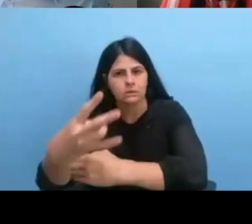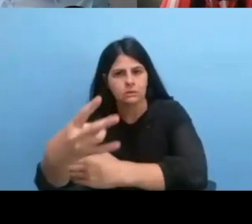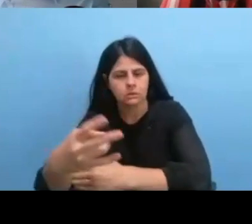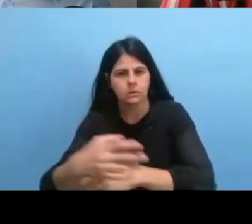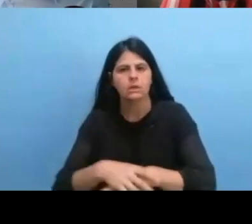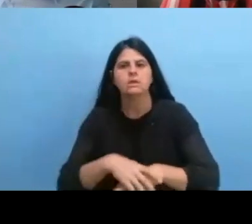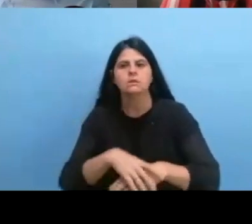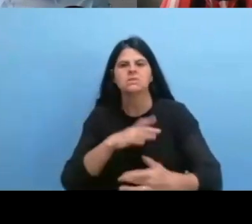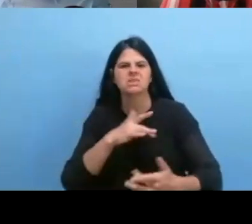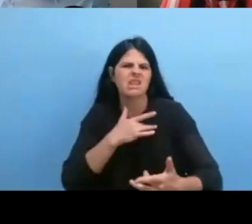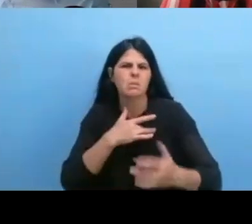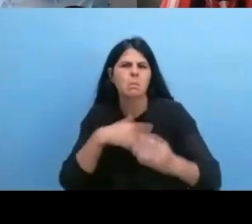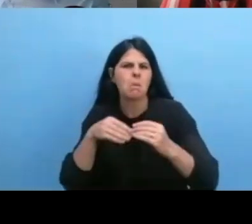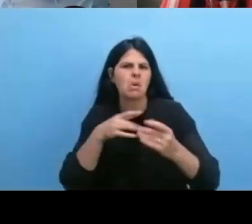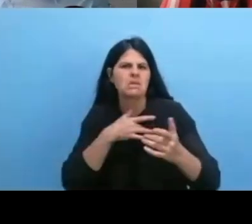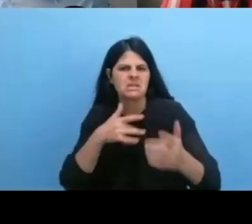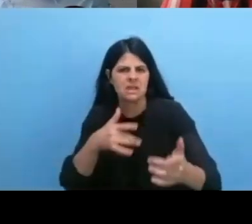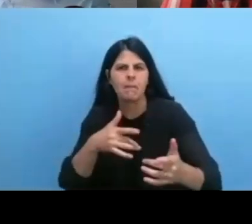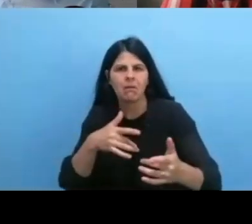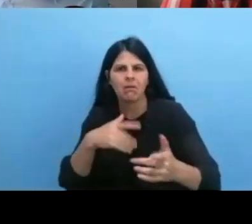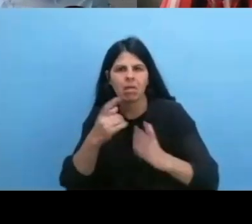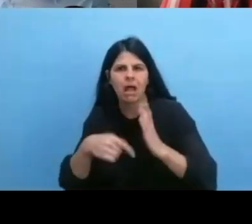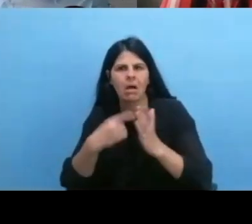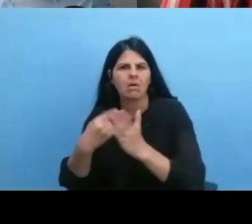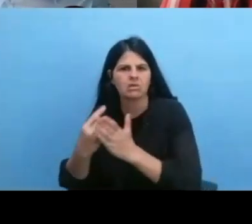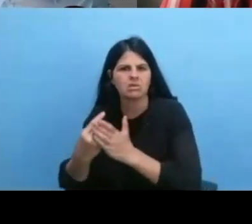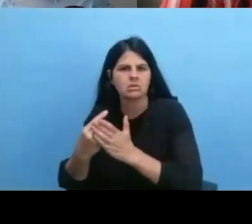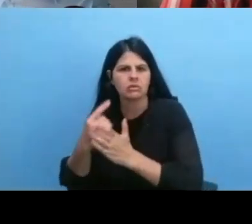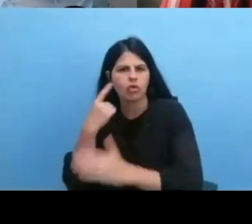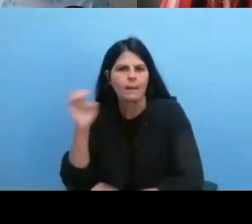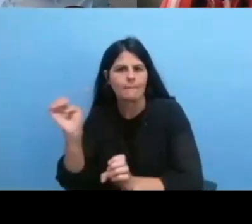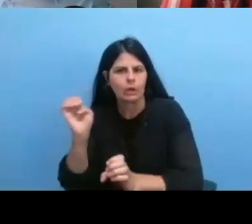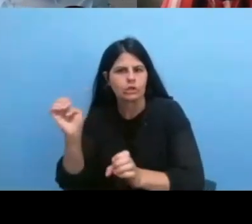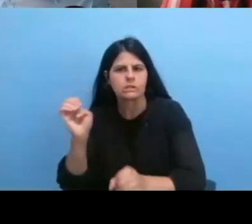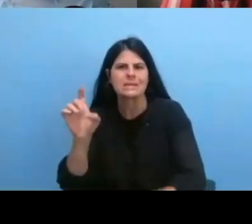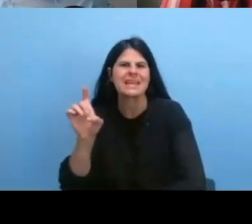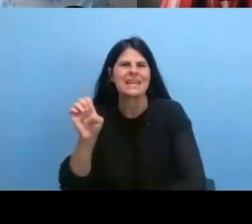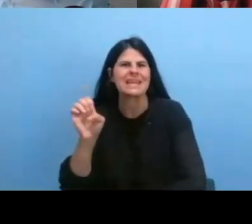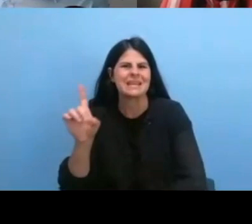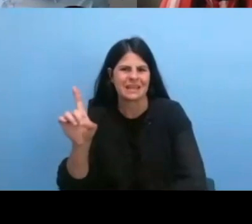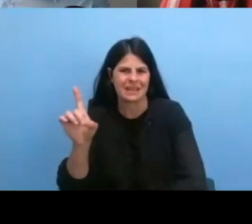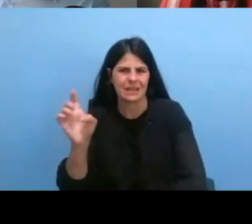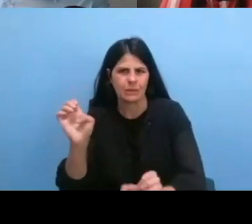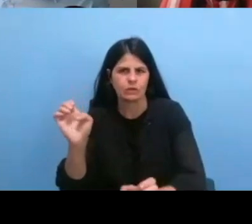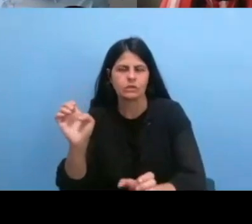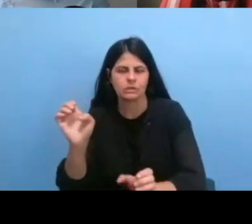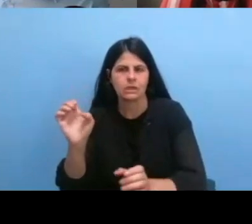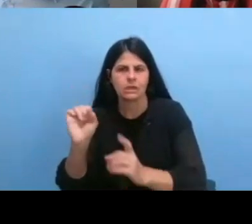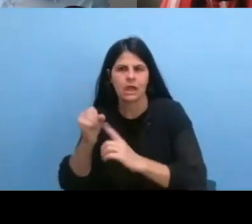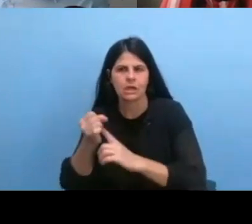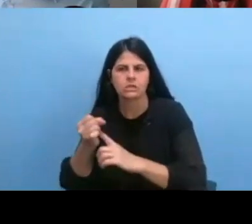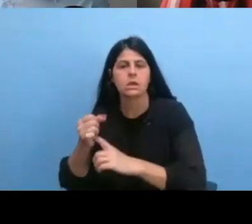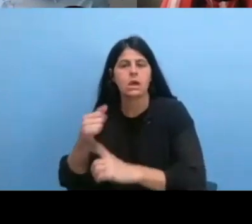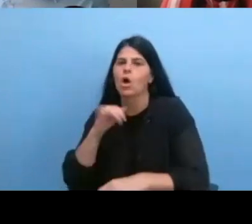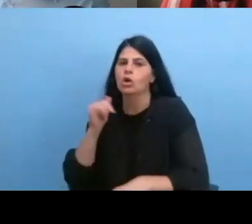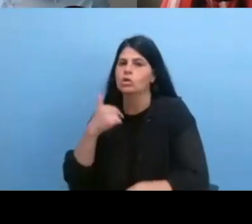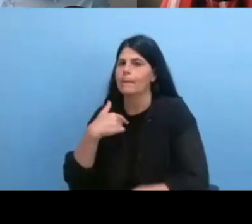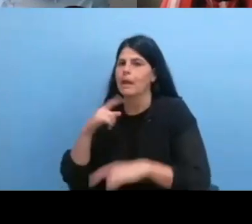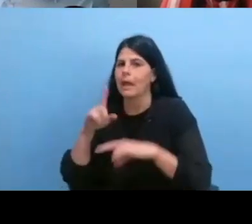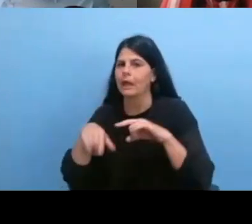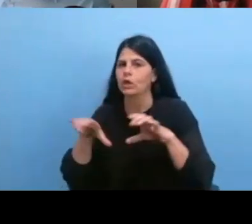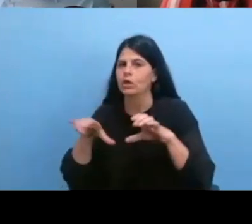for, reading emergency cases. That was one thing. The other thing is I couldn't do procedures. And so what I